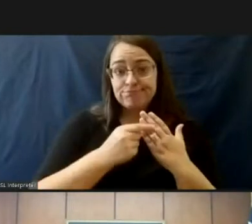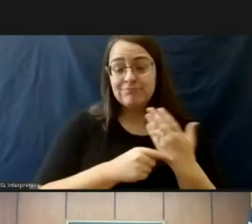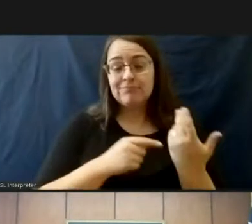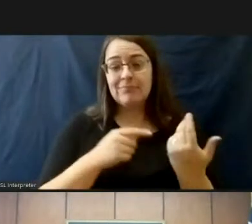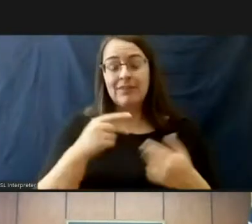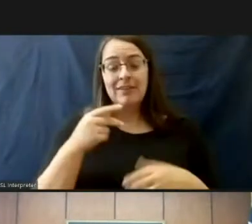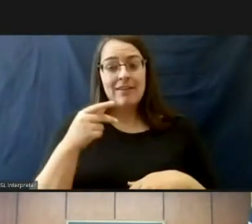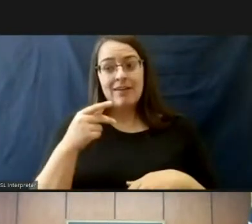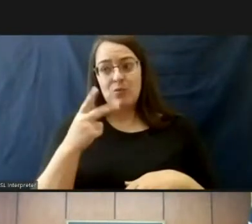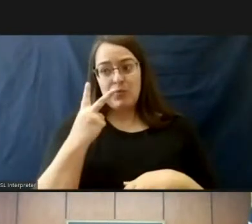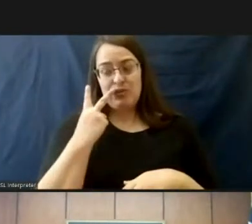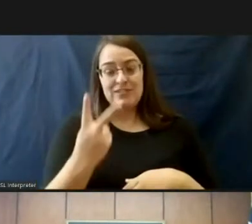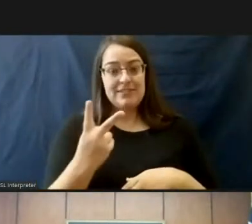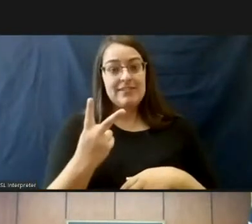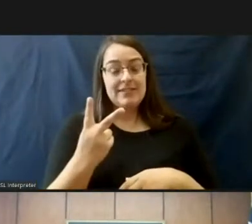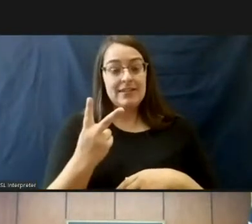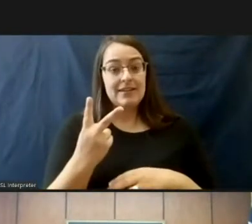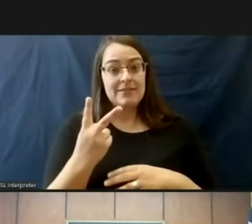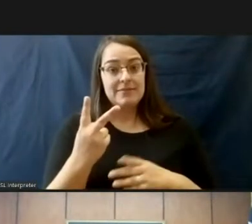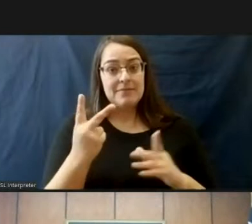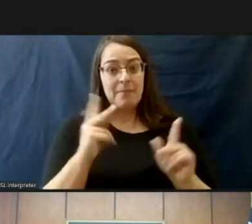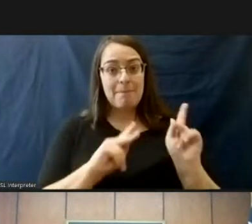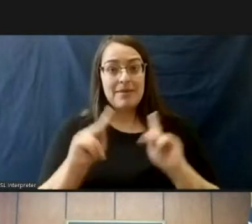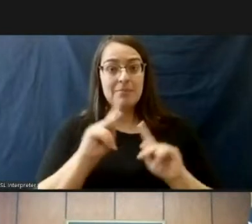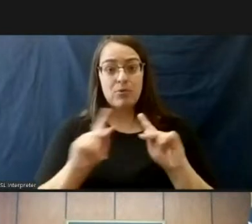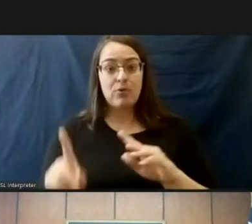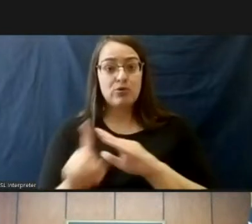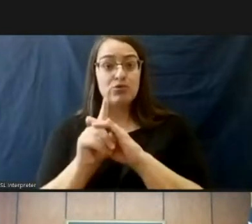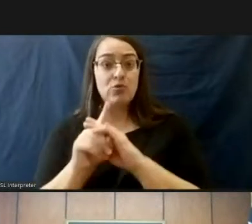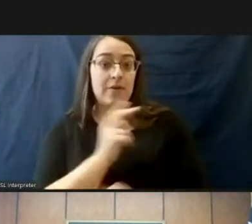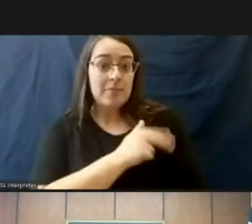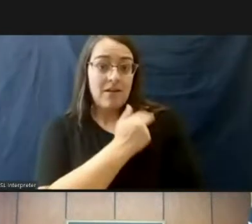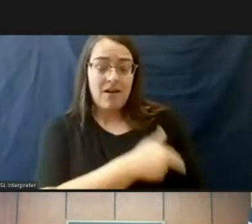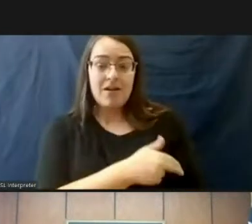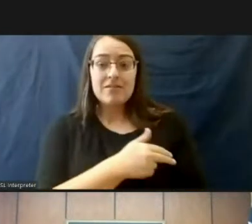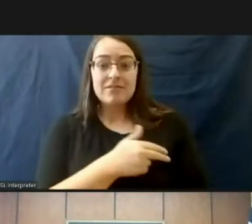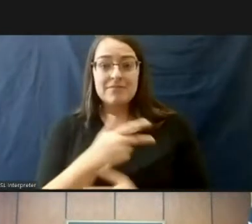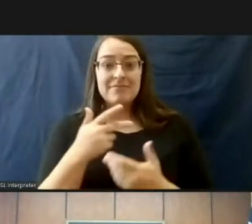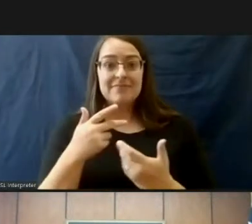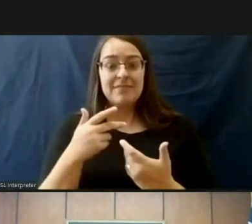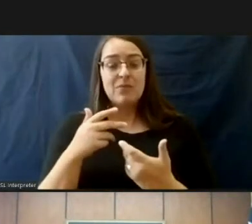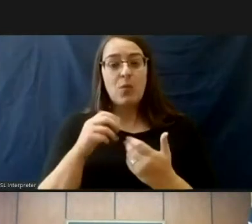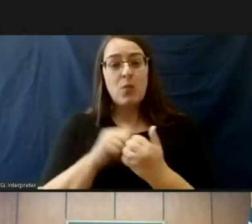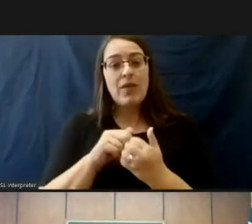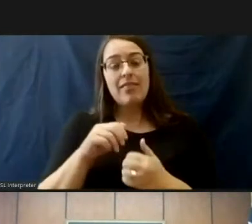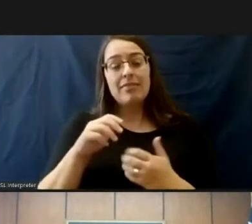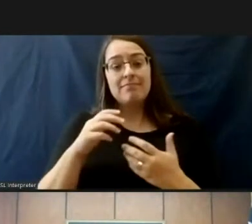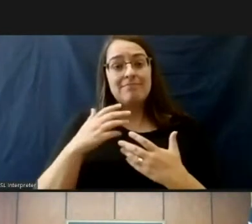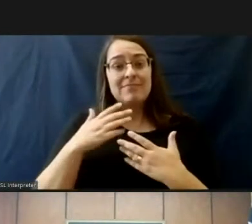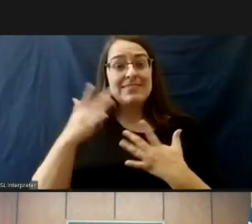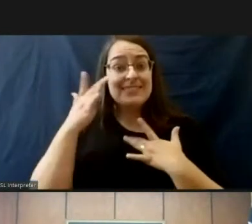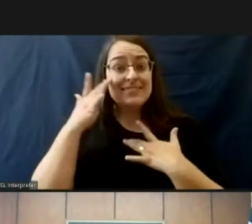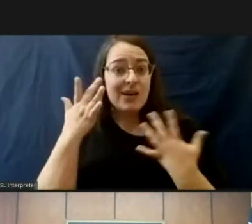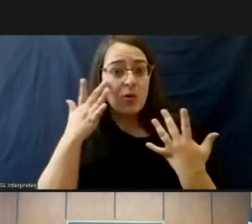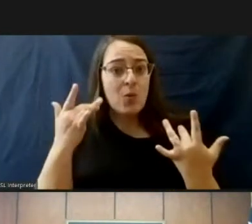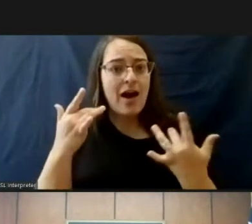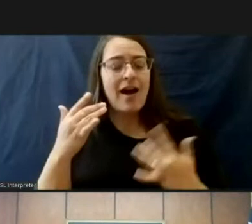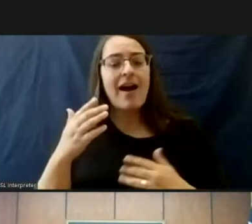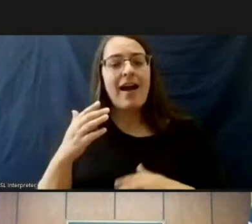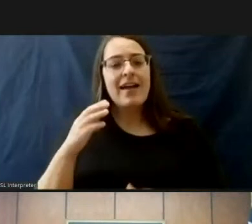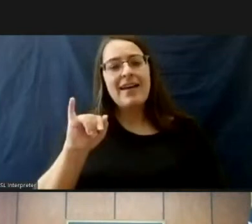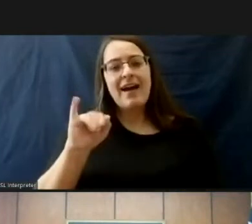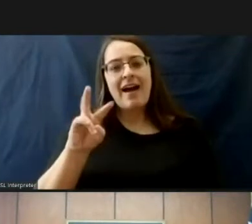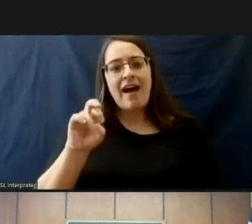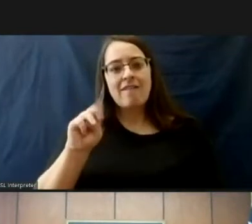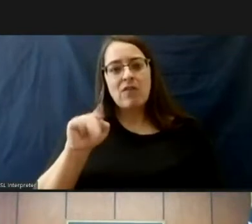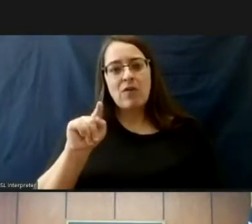reviewed, that folks are presenting to hospitals with ivermectin toxicity. I don't have any specific examples of